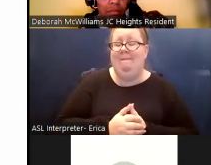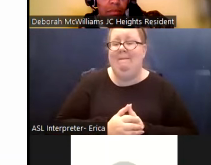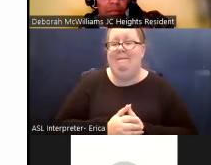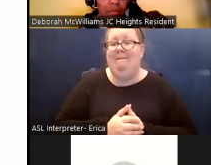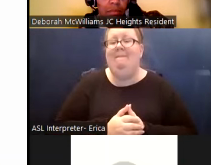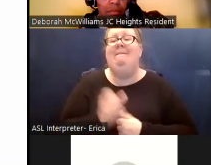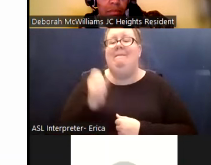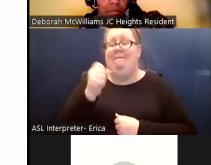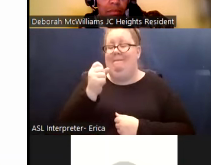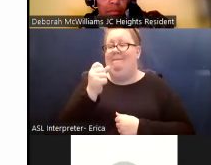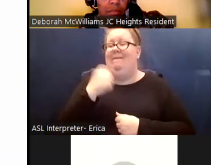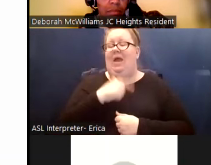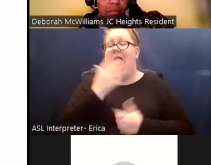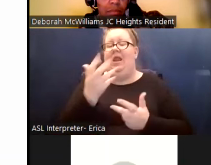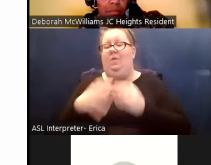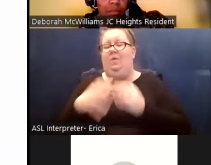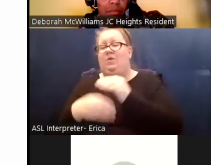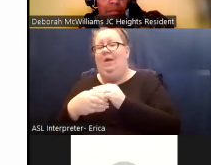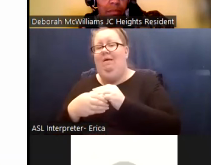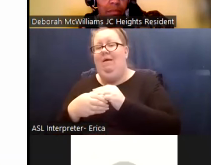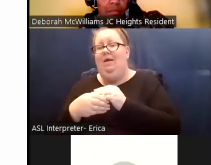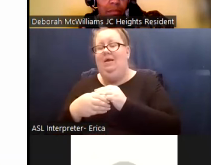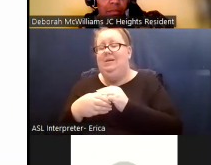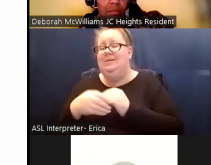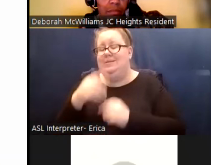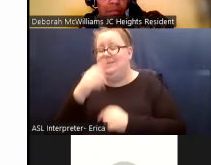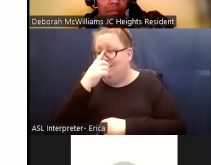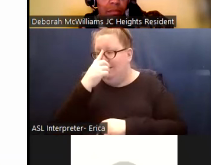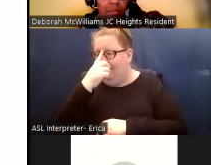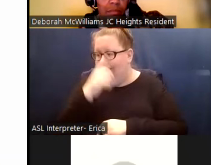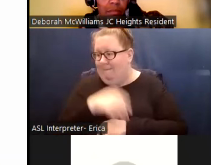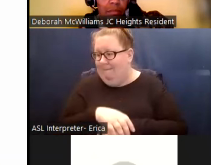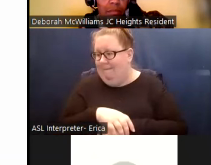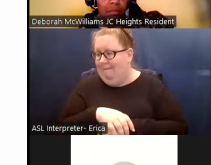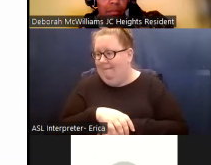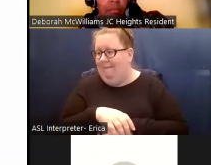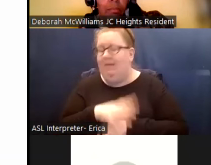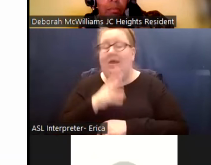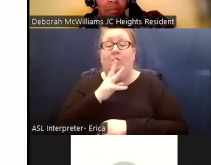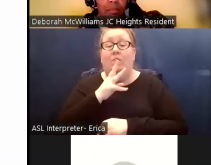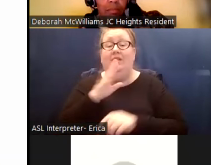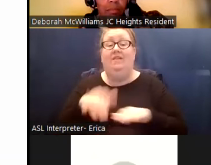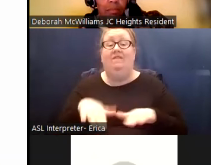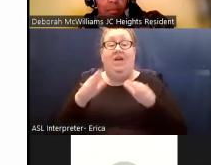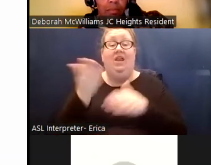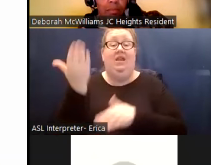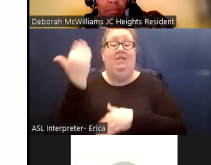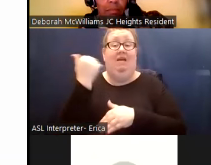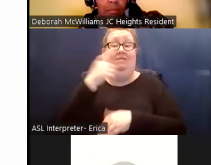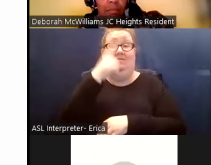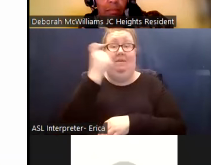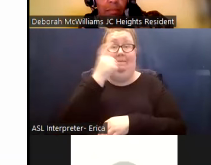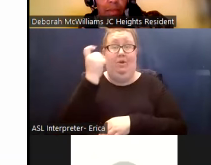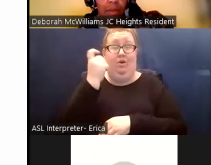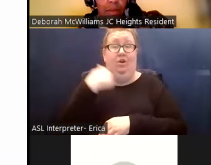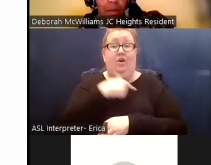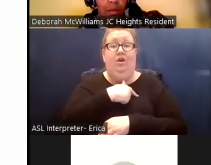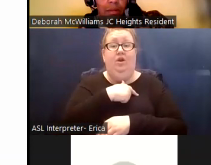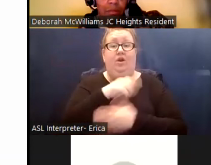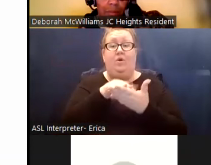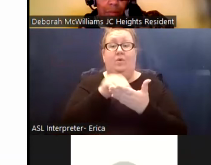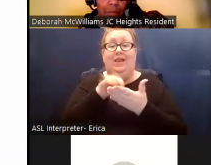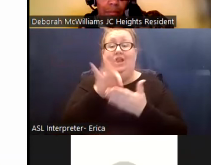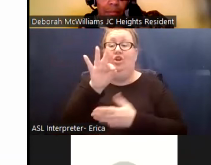Yeah, I was going to add to that. We heard from the flooding last summer that there were FEMA